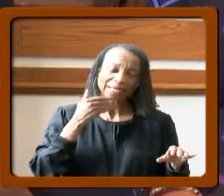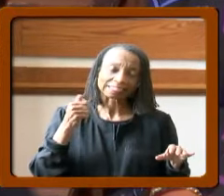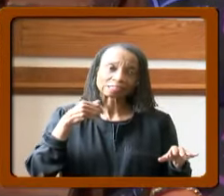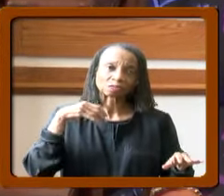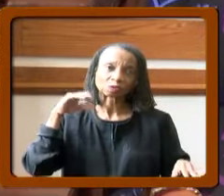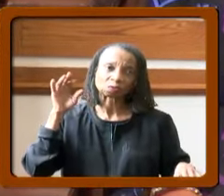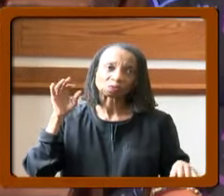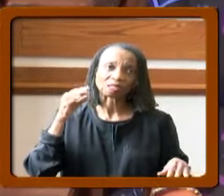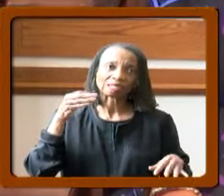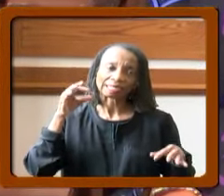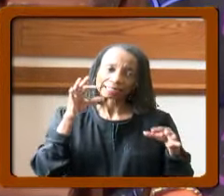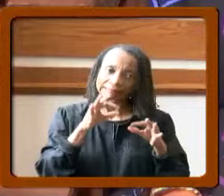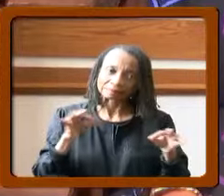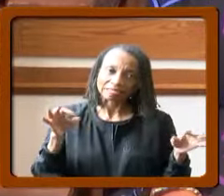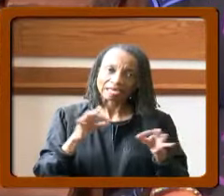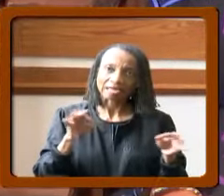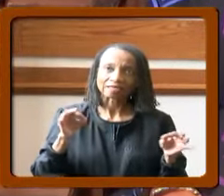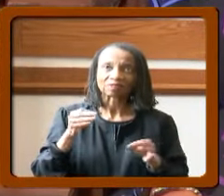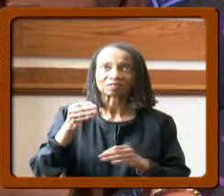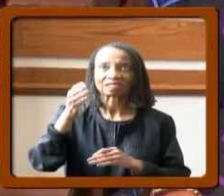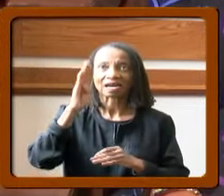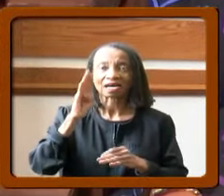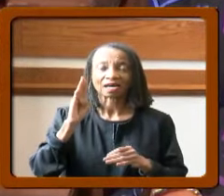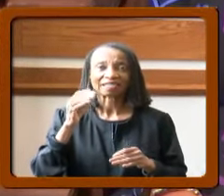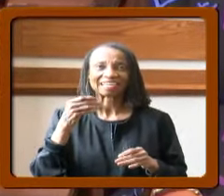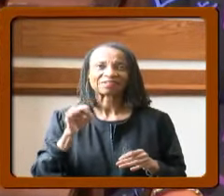If I just told you who God is to me,